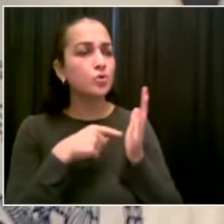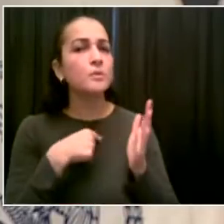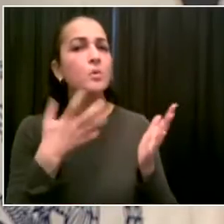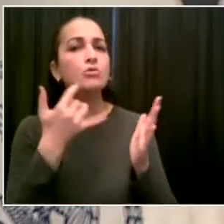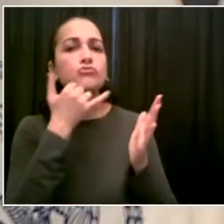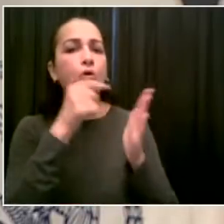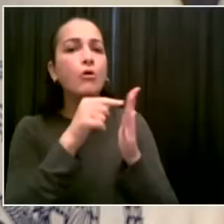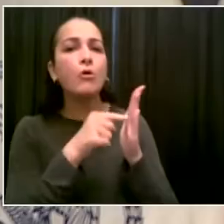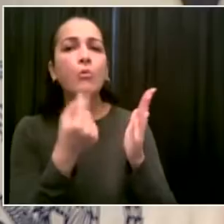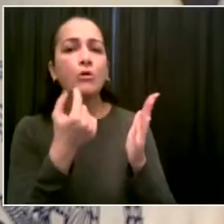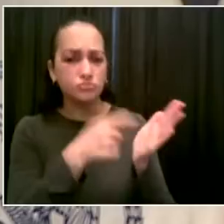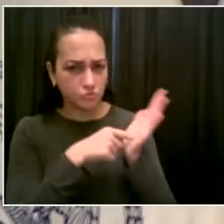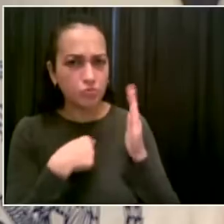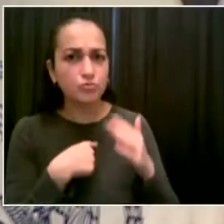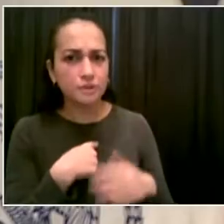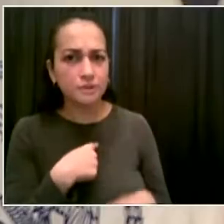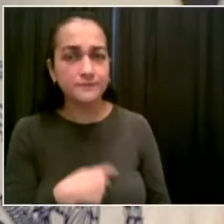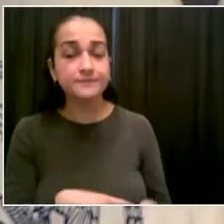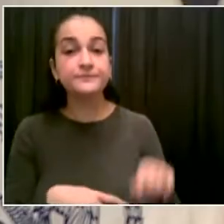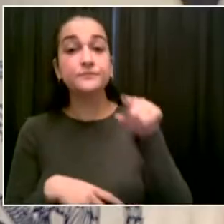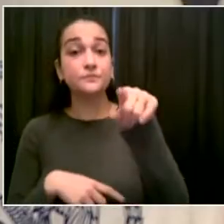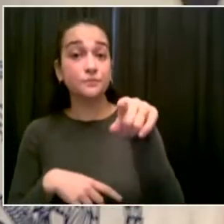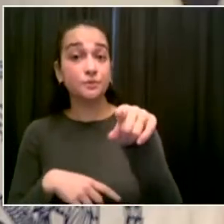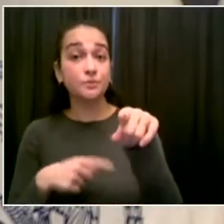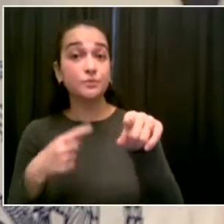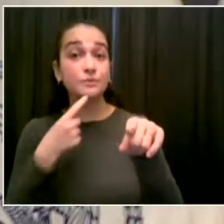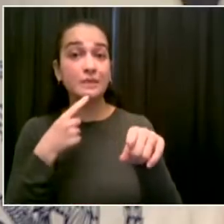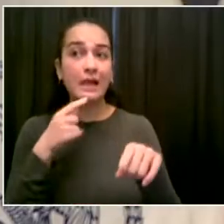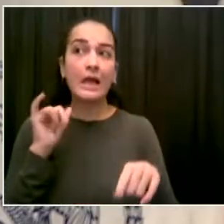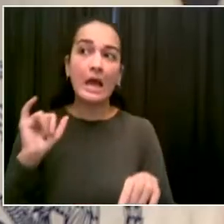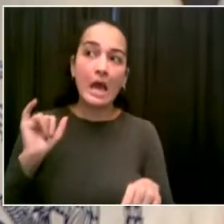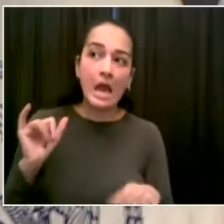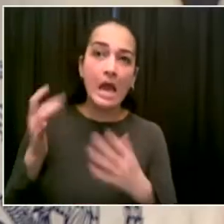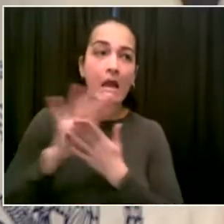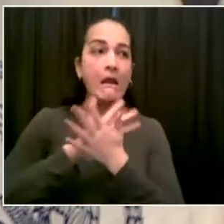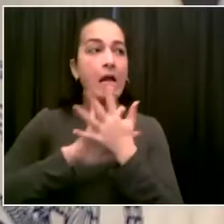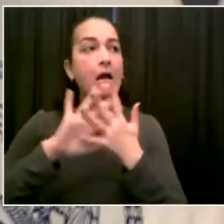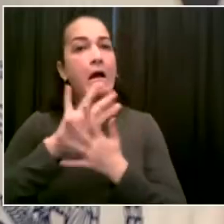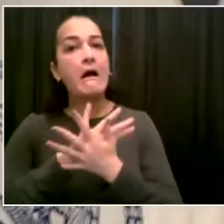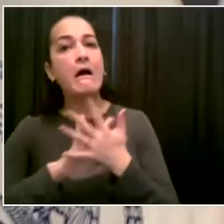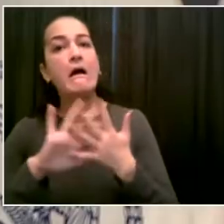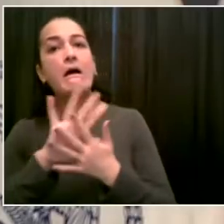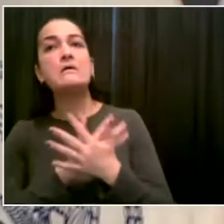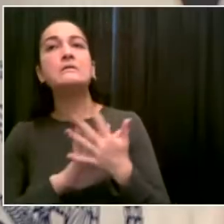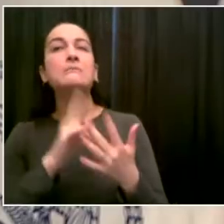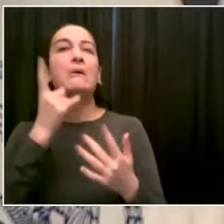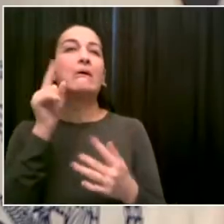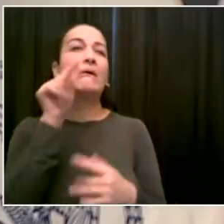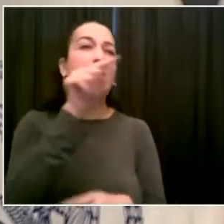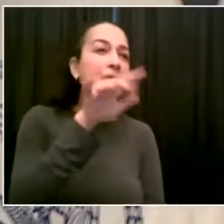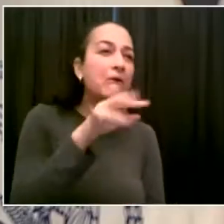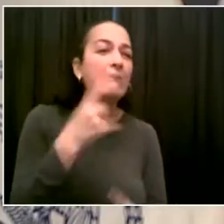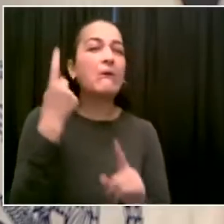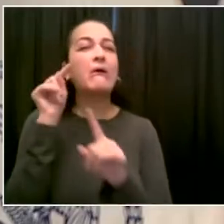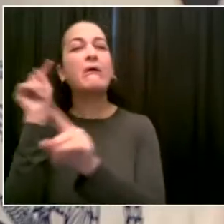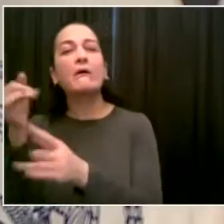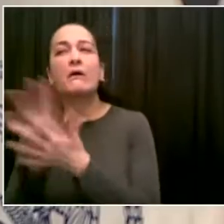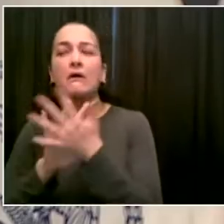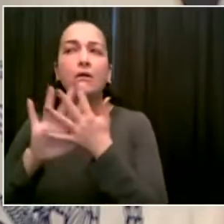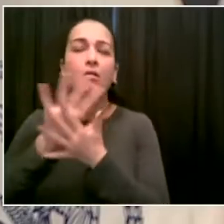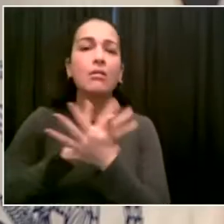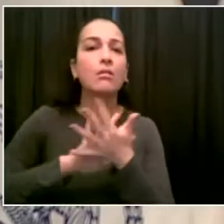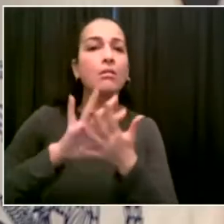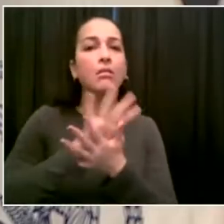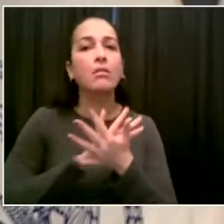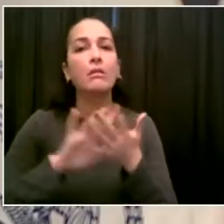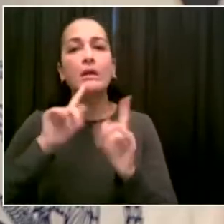let's see, you said there are all sorts of times where they allege somebody said something, somebody did something that I know for a fact didn't happen. There's a bunch of